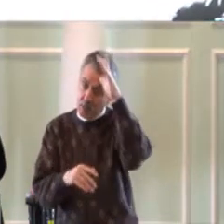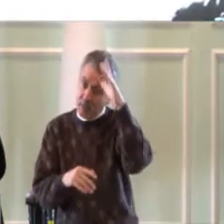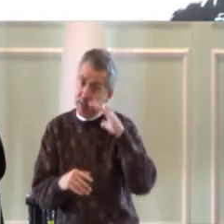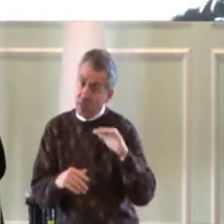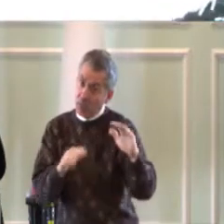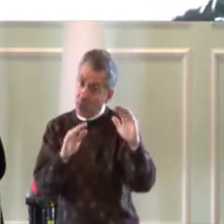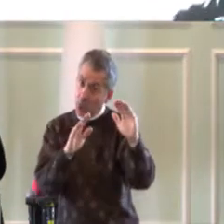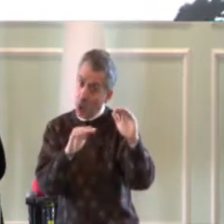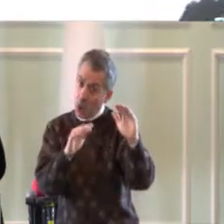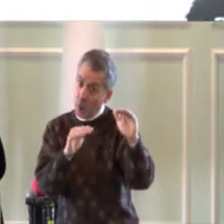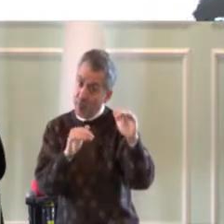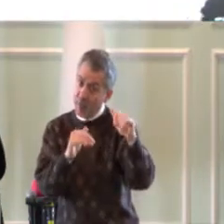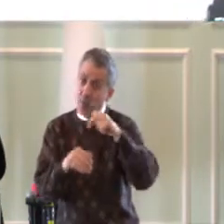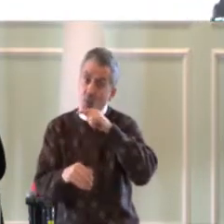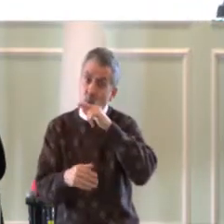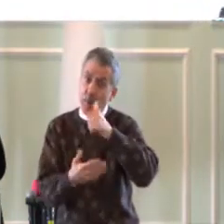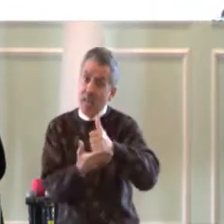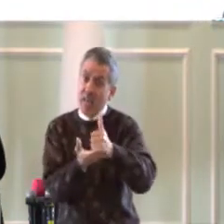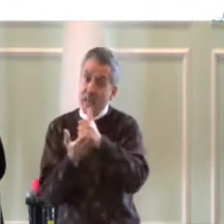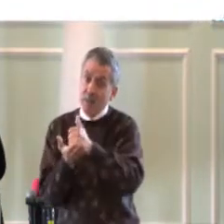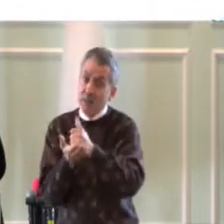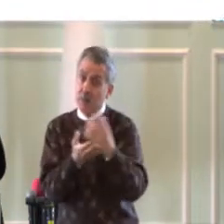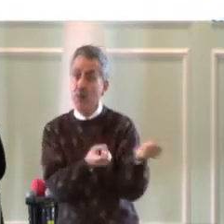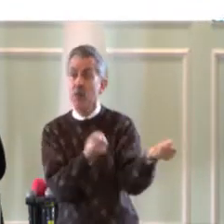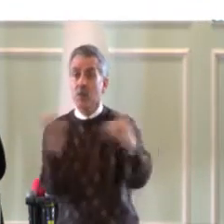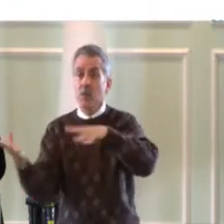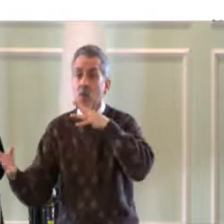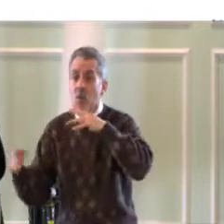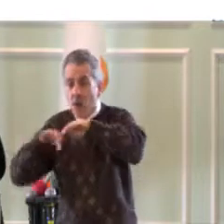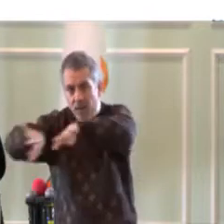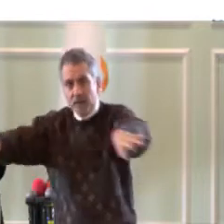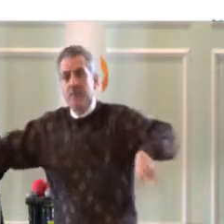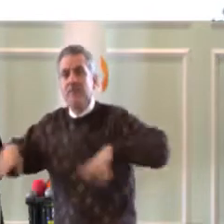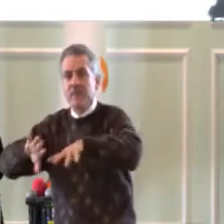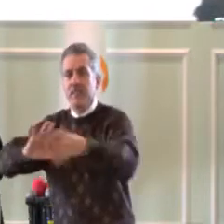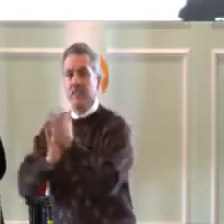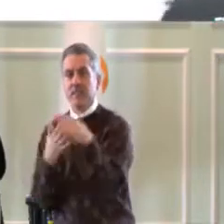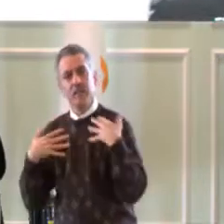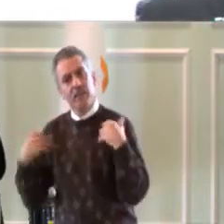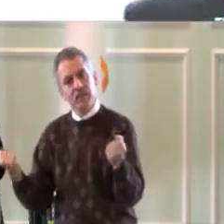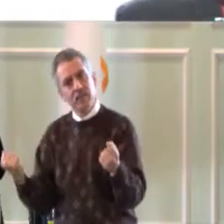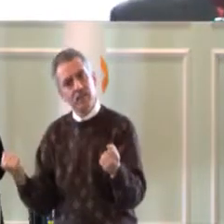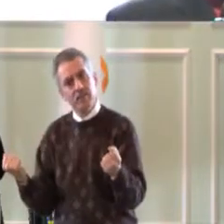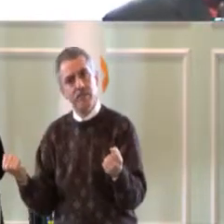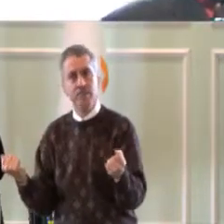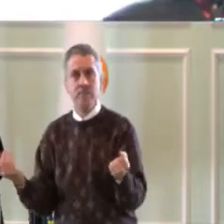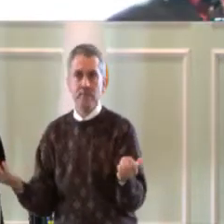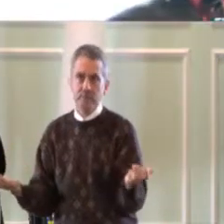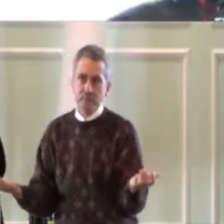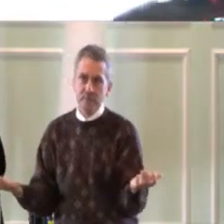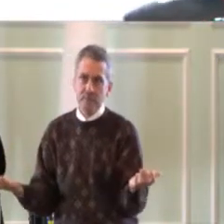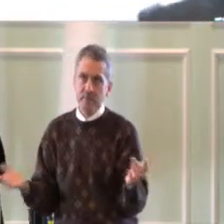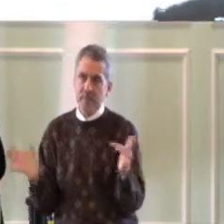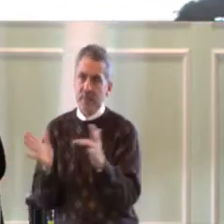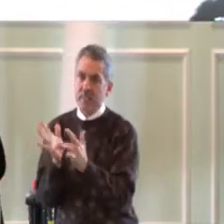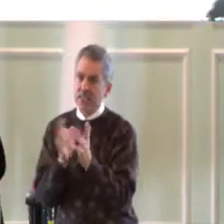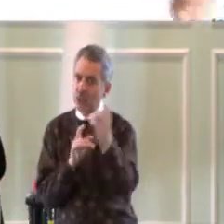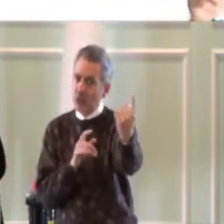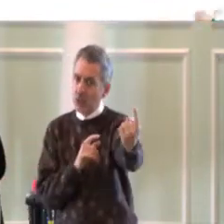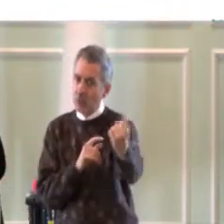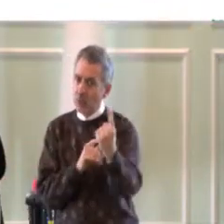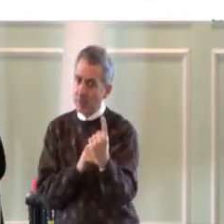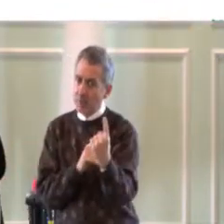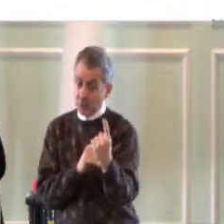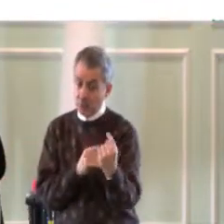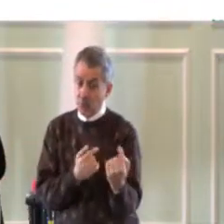him get into the pool so that he might be healed. Jesus, understanding his situation, comes close to him and says, do you